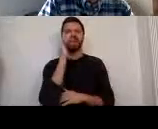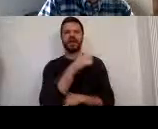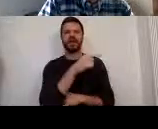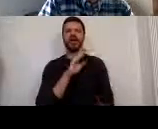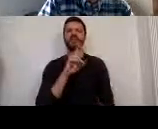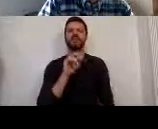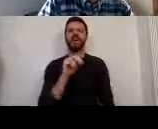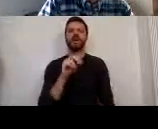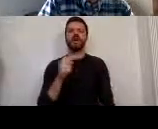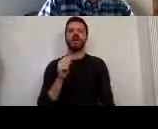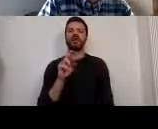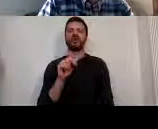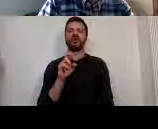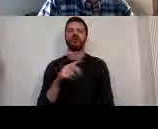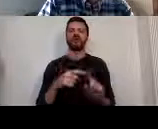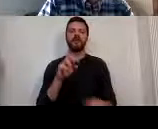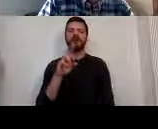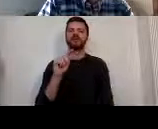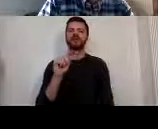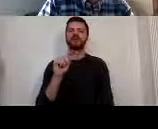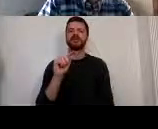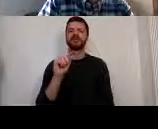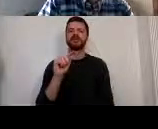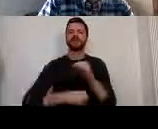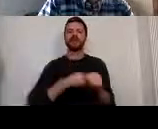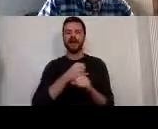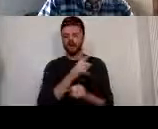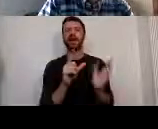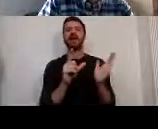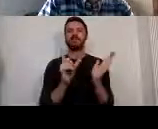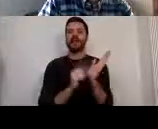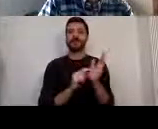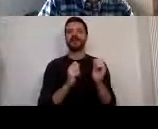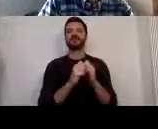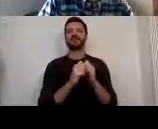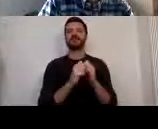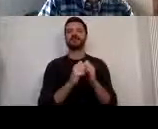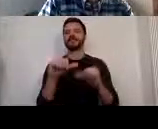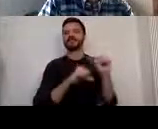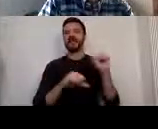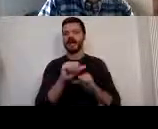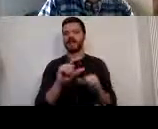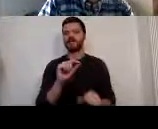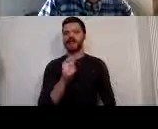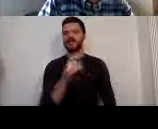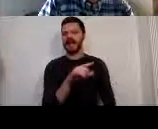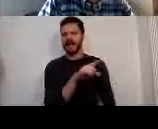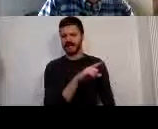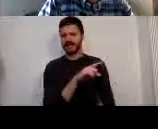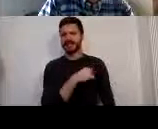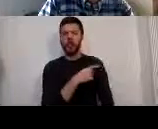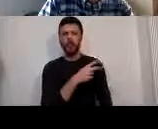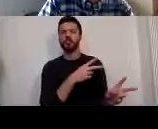Garner from RTI International. That was published in Implementation Science in 2018.